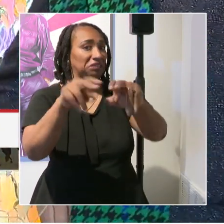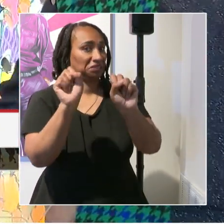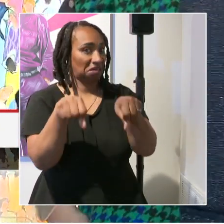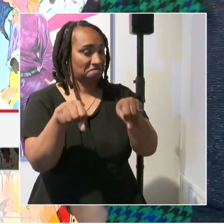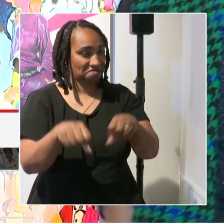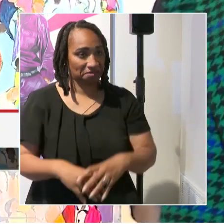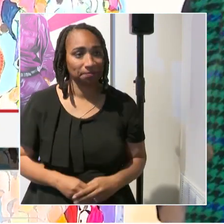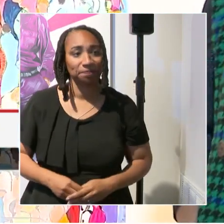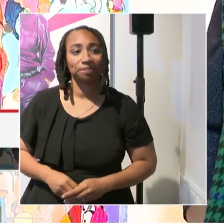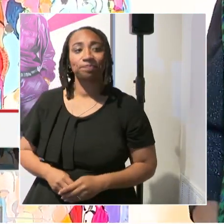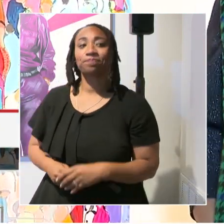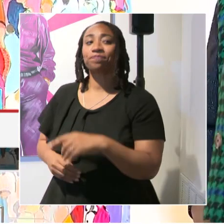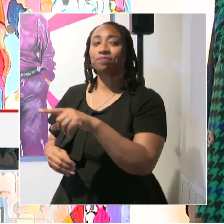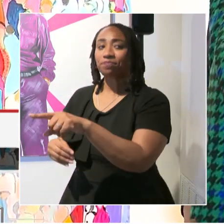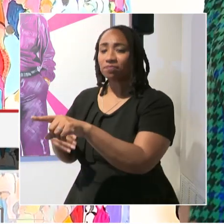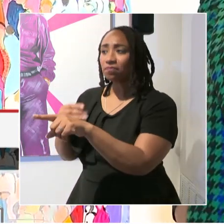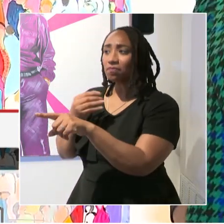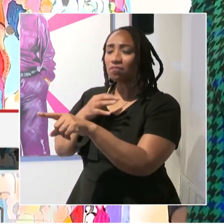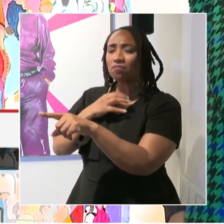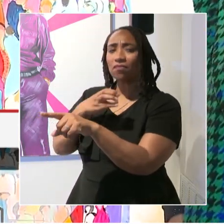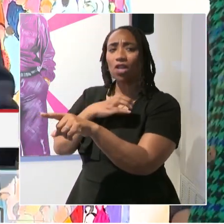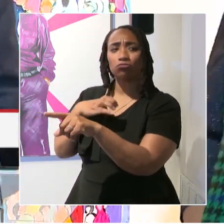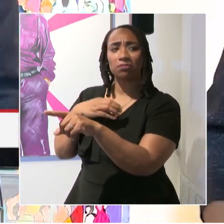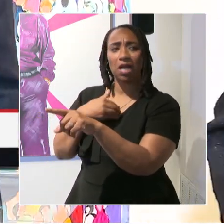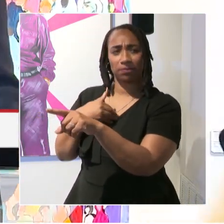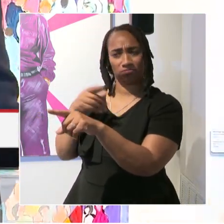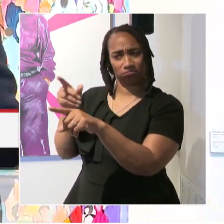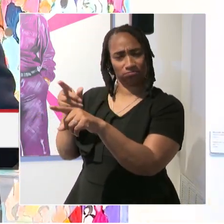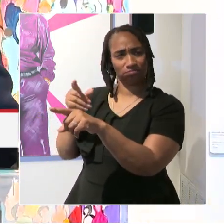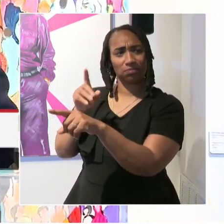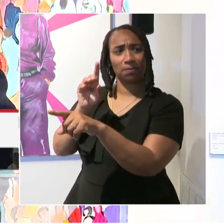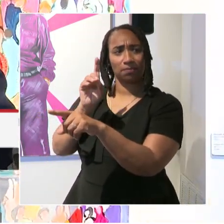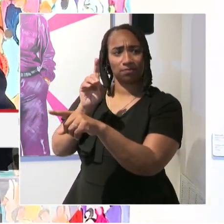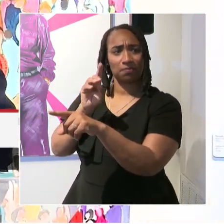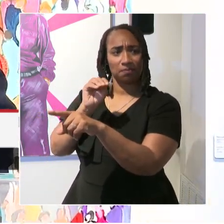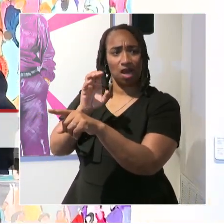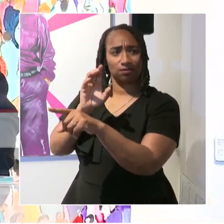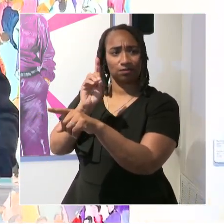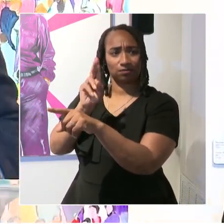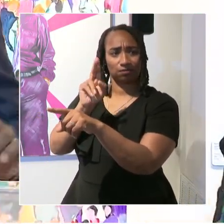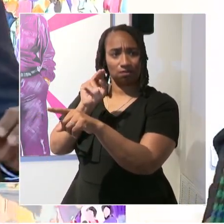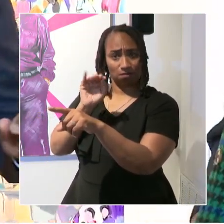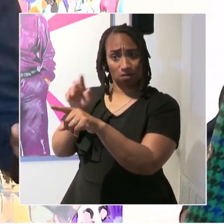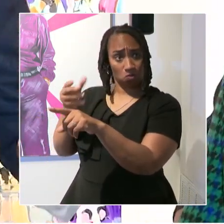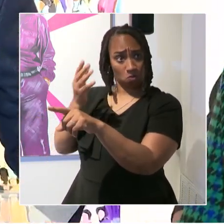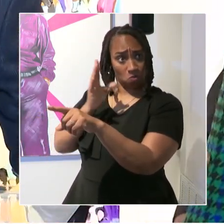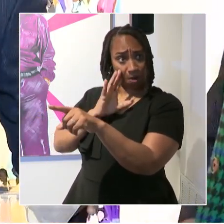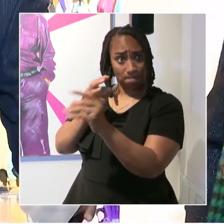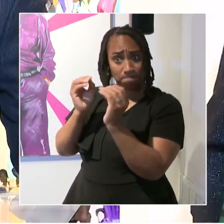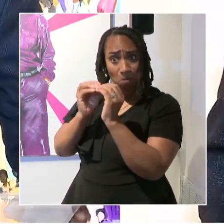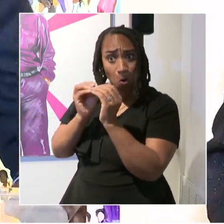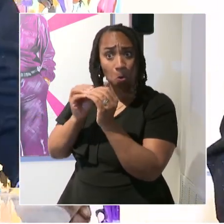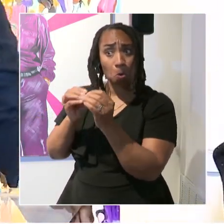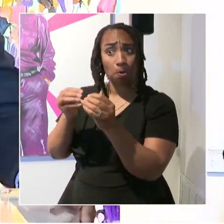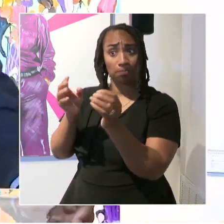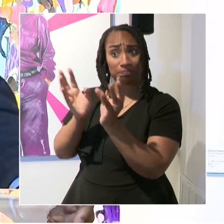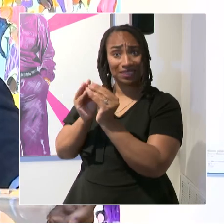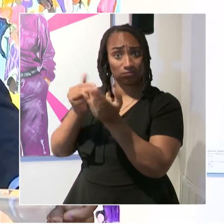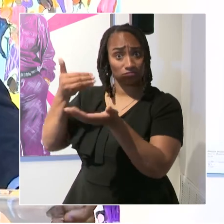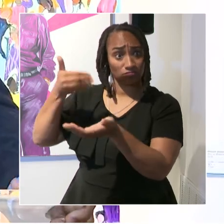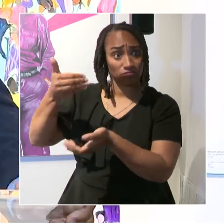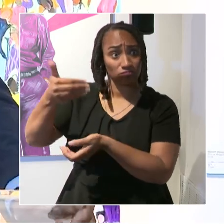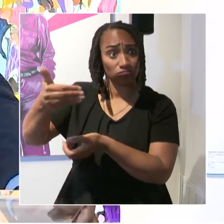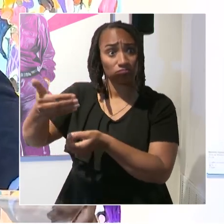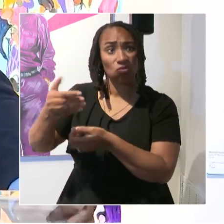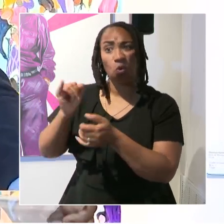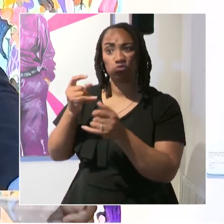on Monday. Do you perceive or do you expect more meetings next month in the future? Or is this kind of the end of that committee? I think it's a